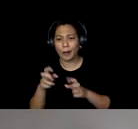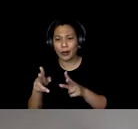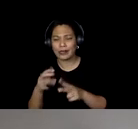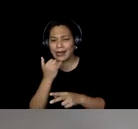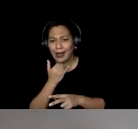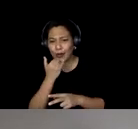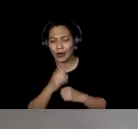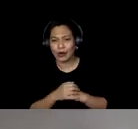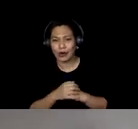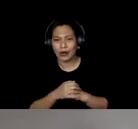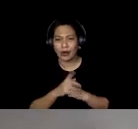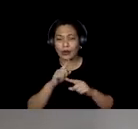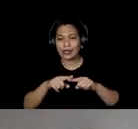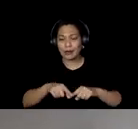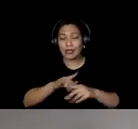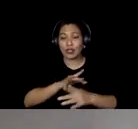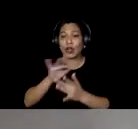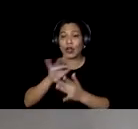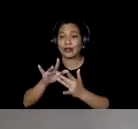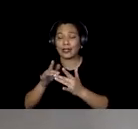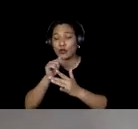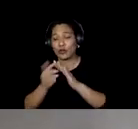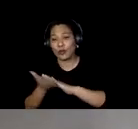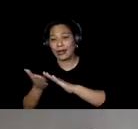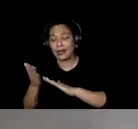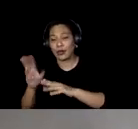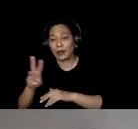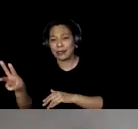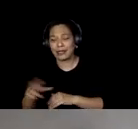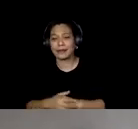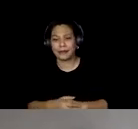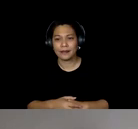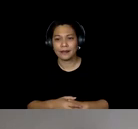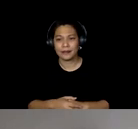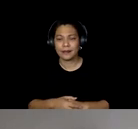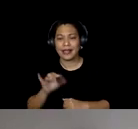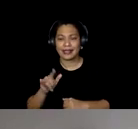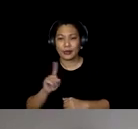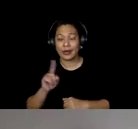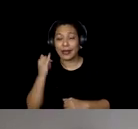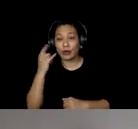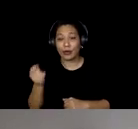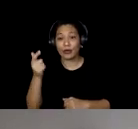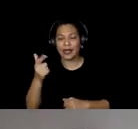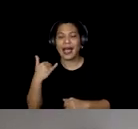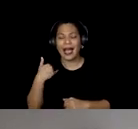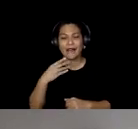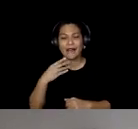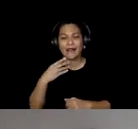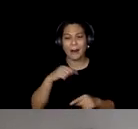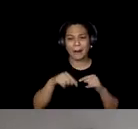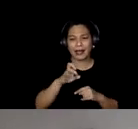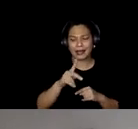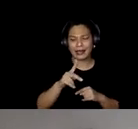It'll depend. You just have to get in contact with the administrators of whatever website you're trying to get delisted from. But there are backlink analysis tools